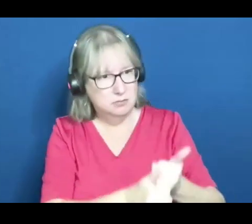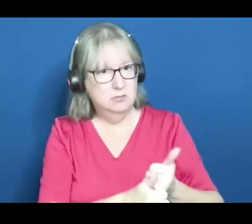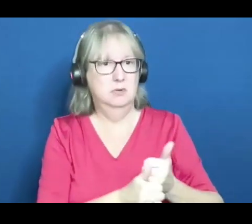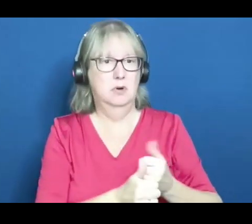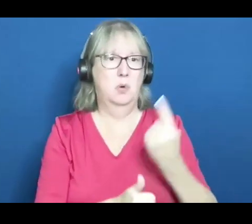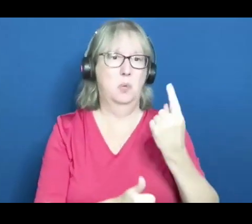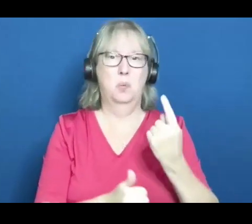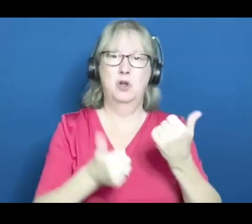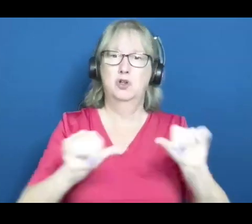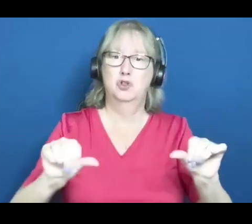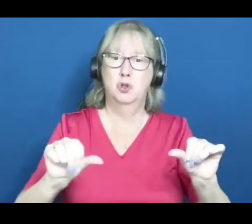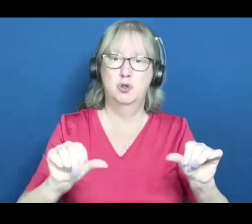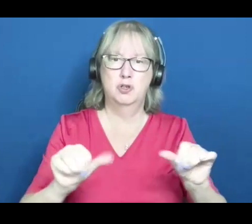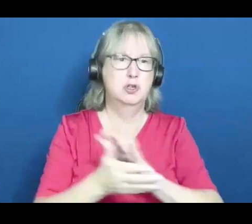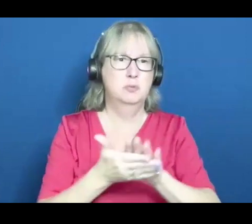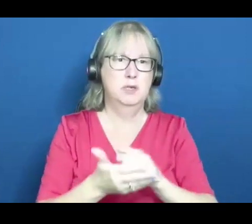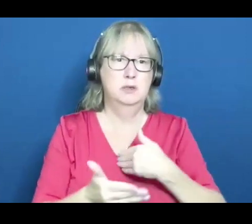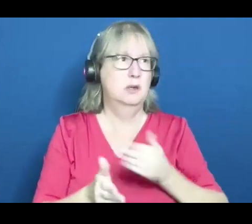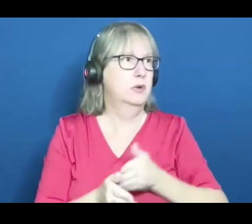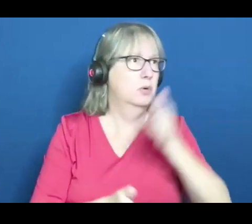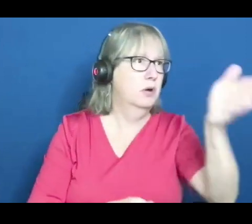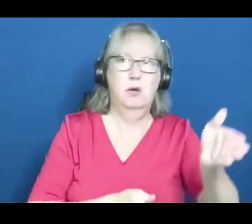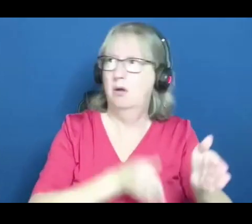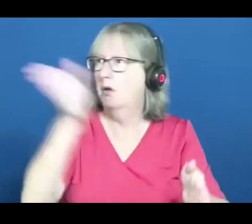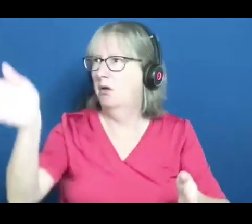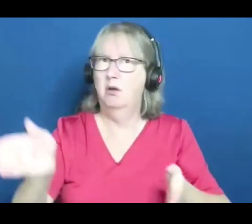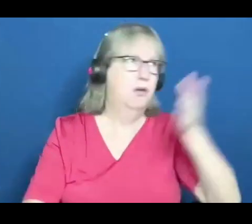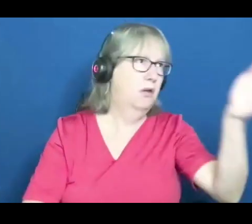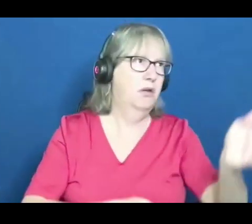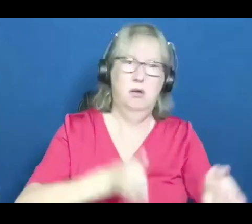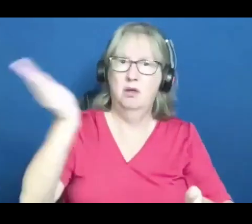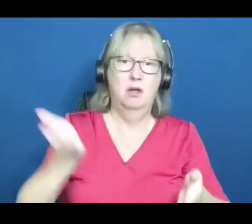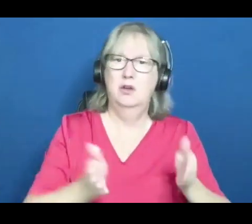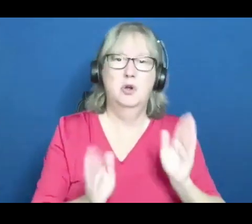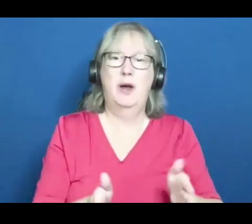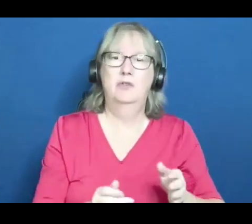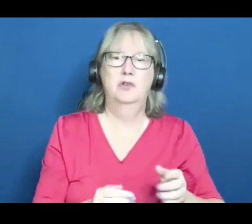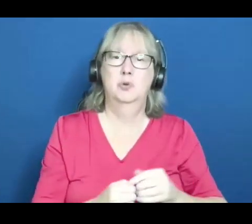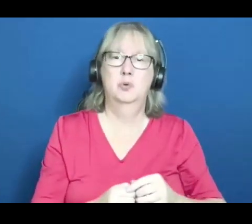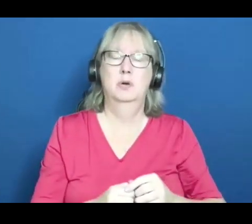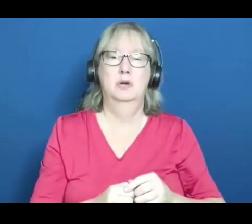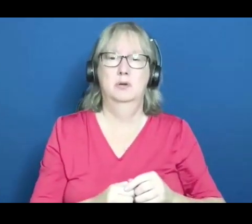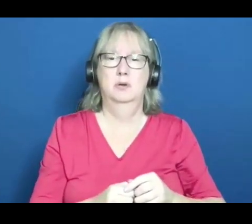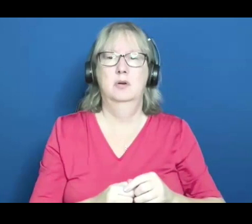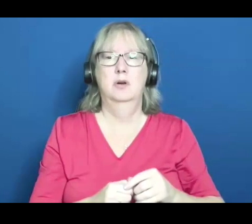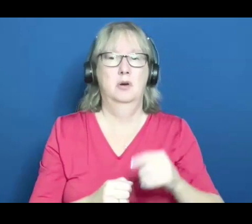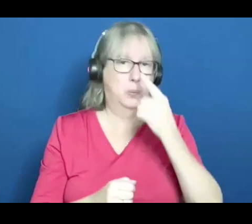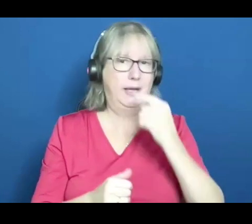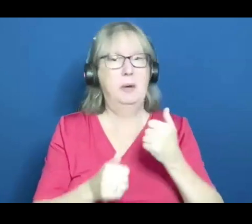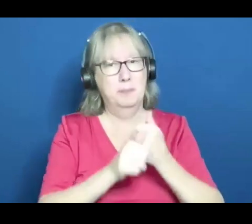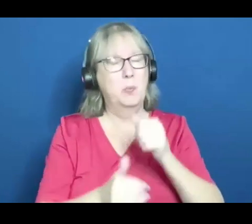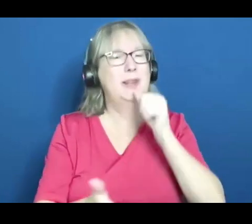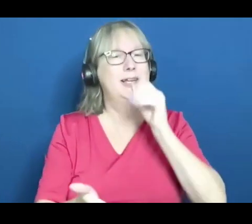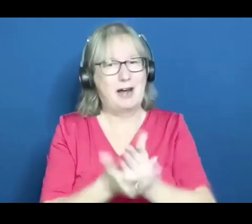solution, so you're not going all over the place for the supply, install, training, that kind of thing. But yeah, at least we back it up with